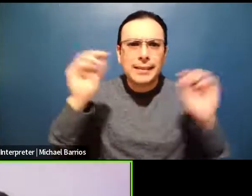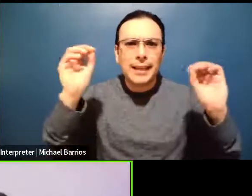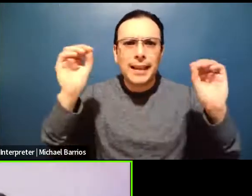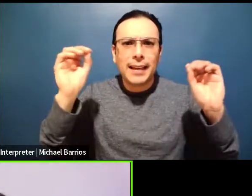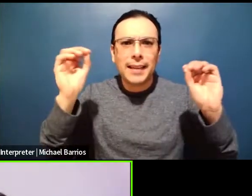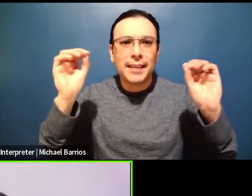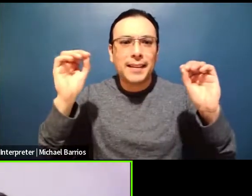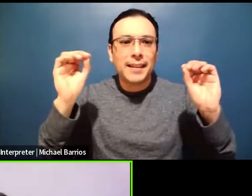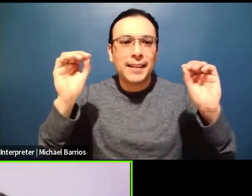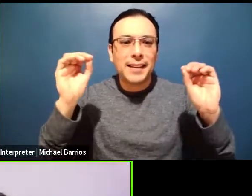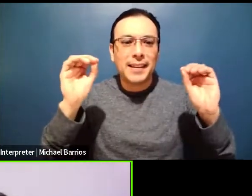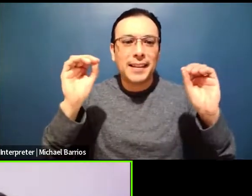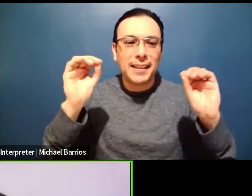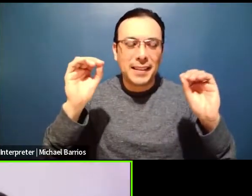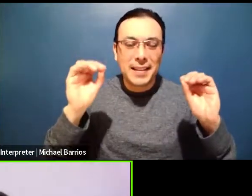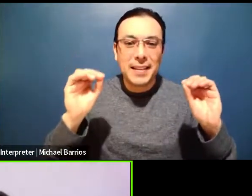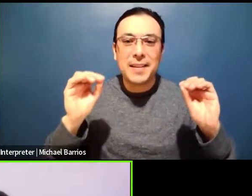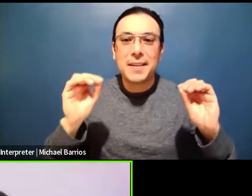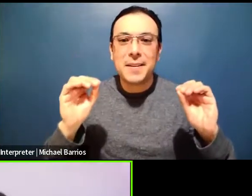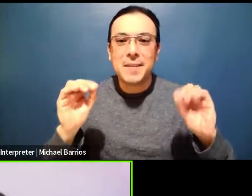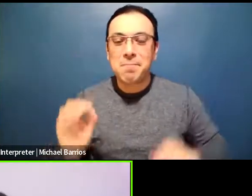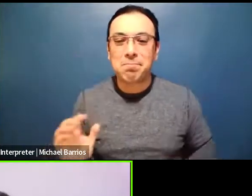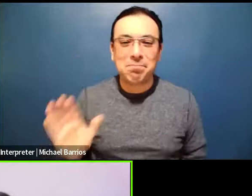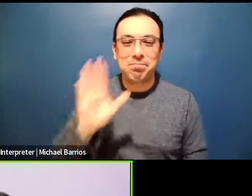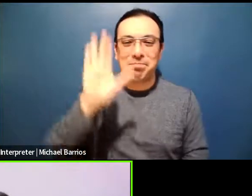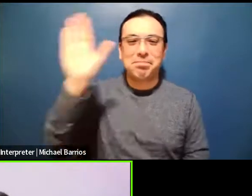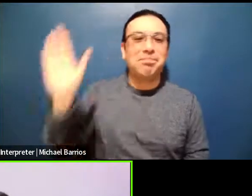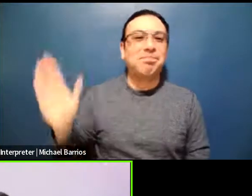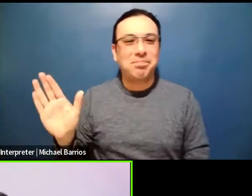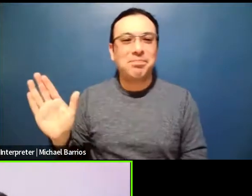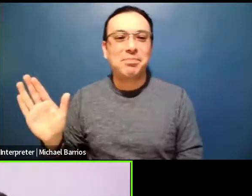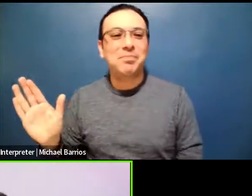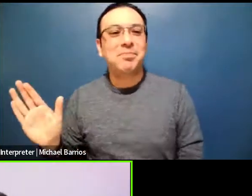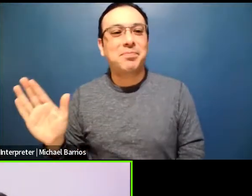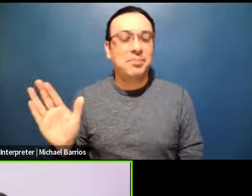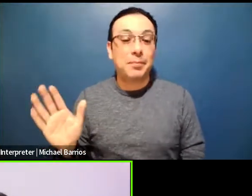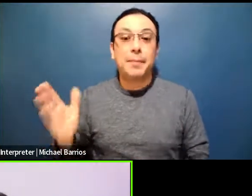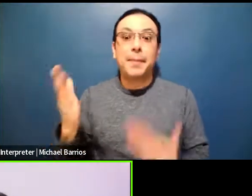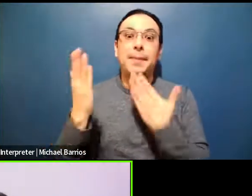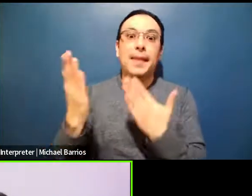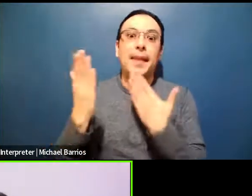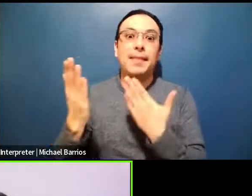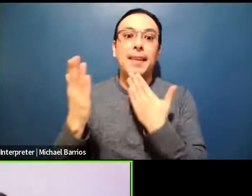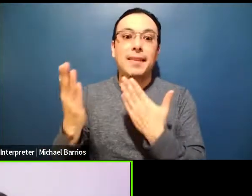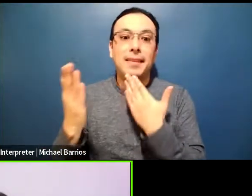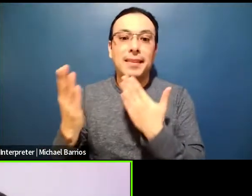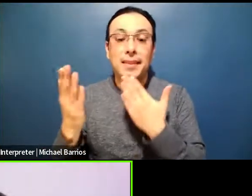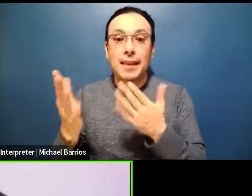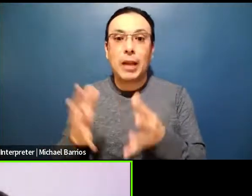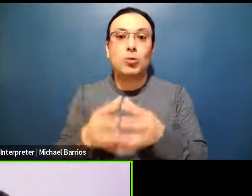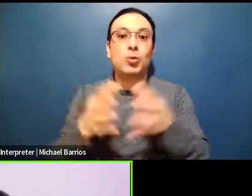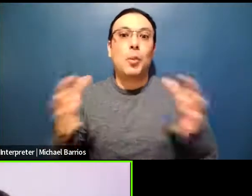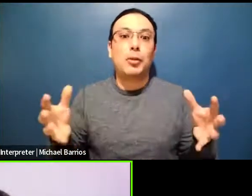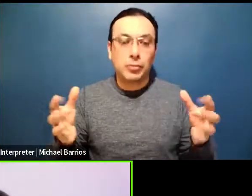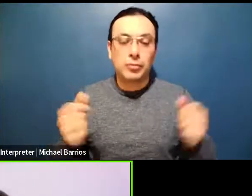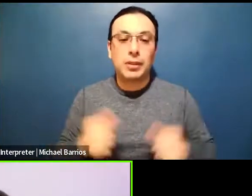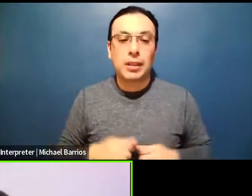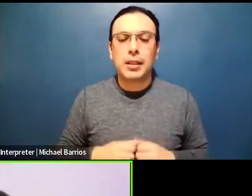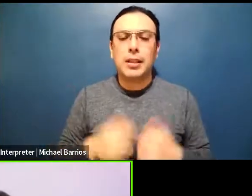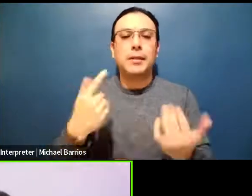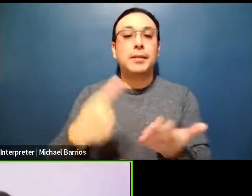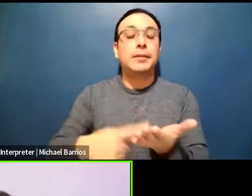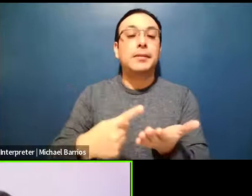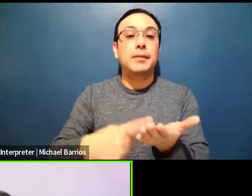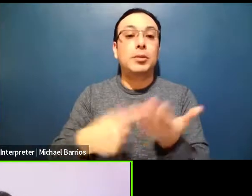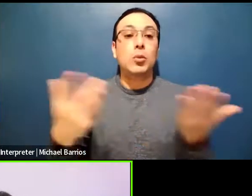we go. Hi, all. Thank you so much. I'm going to talk about access